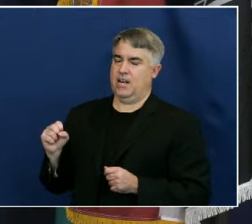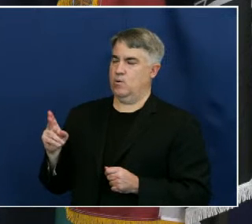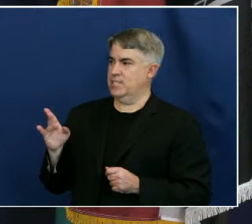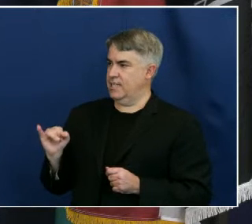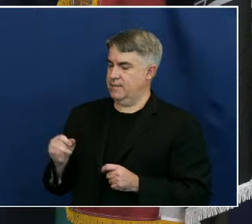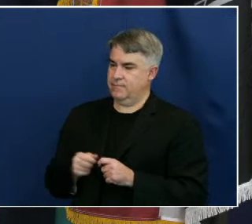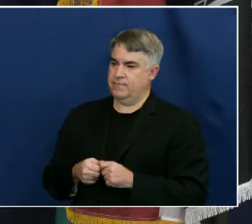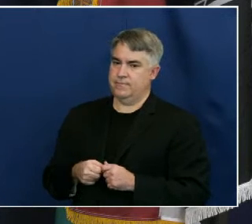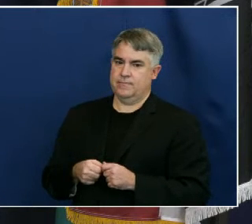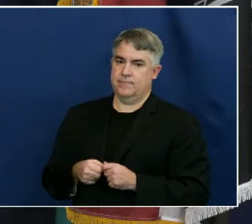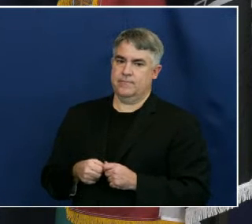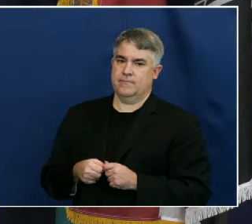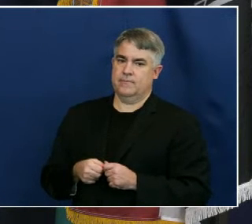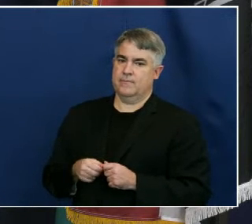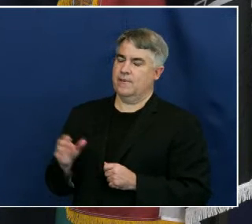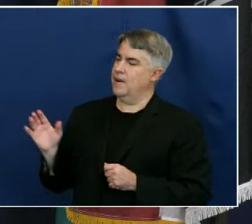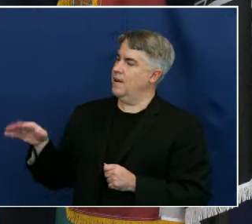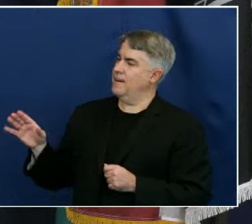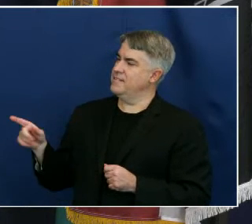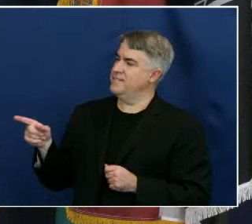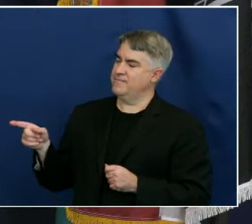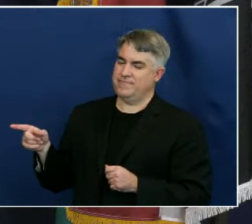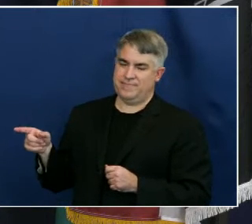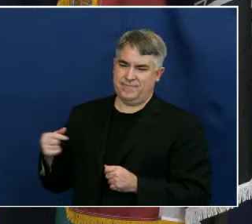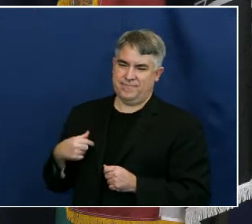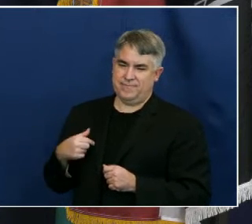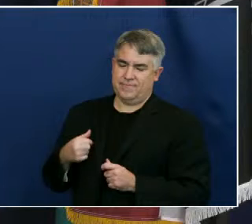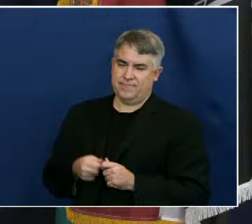Hi, everyone. Thanks very much for taking my call.